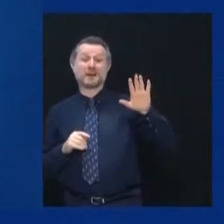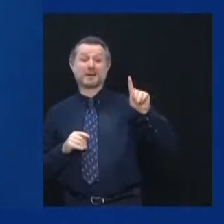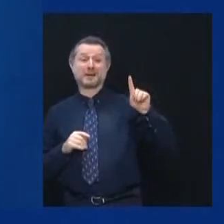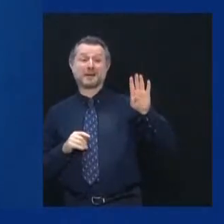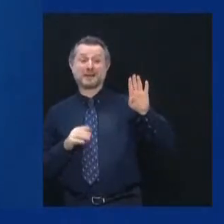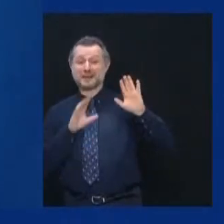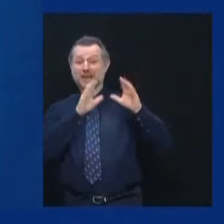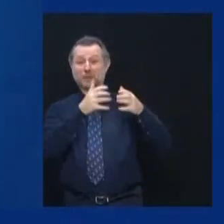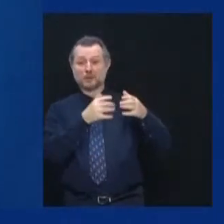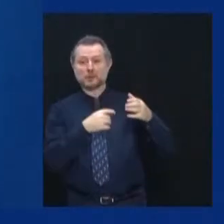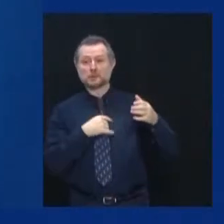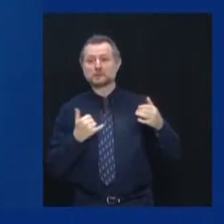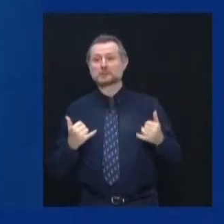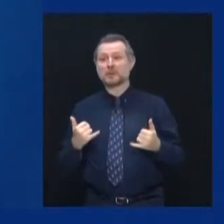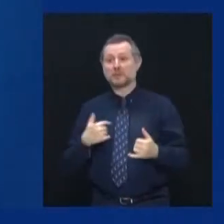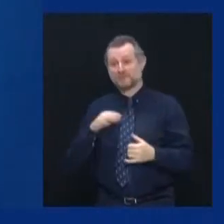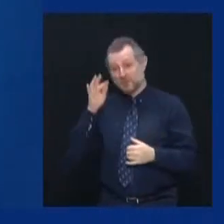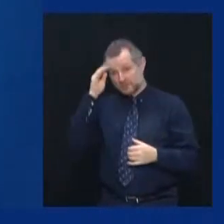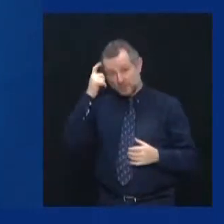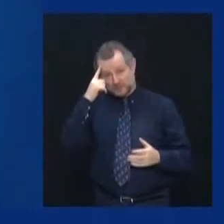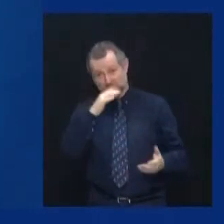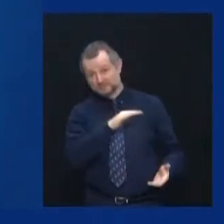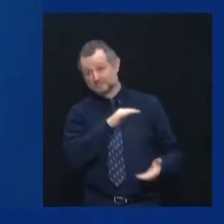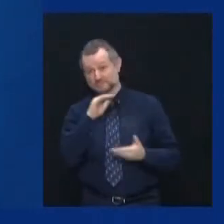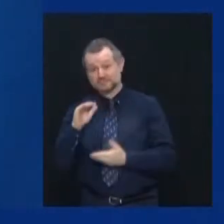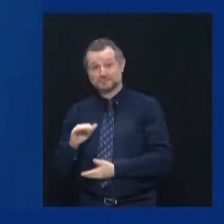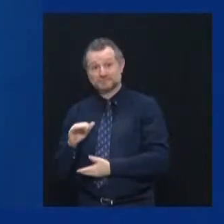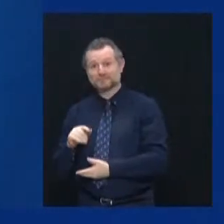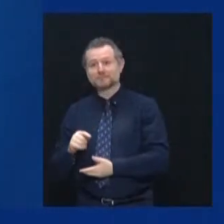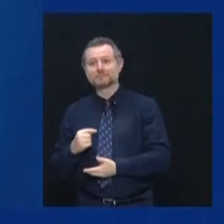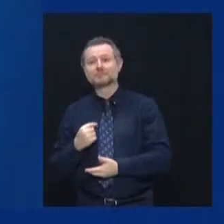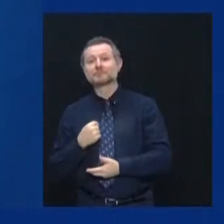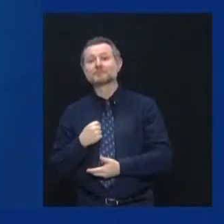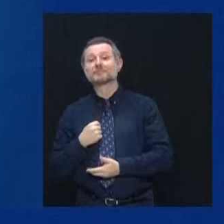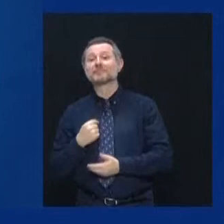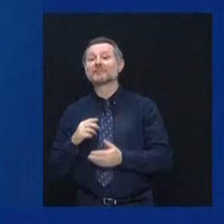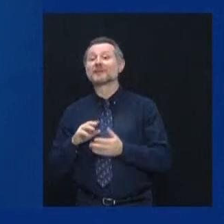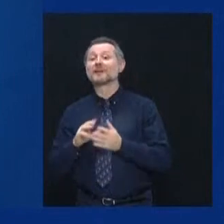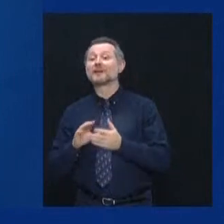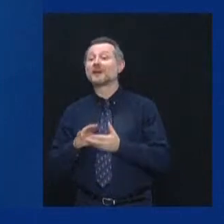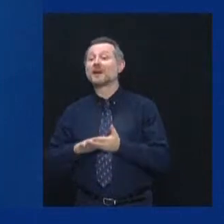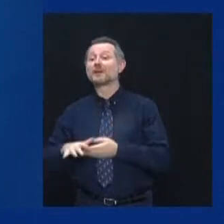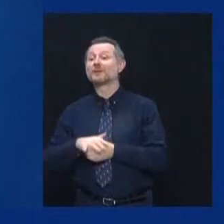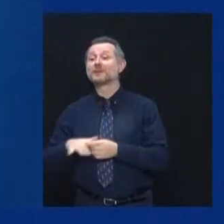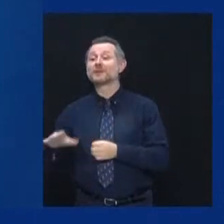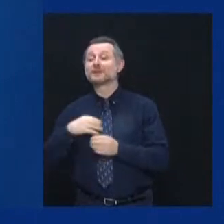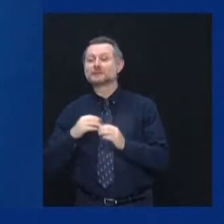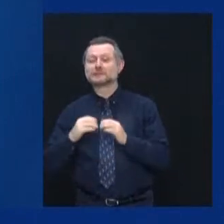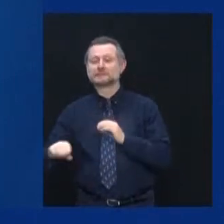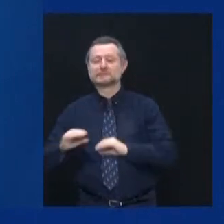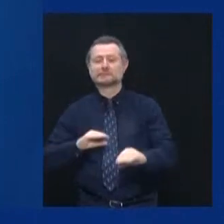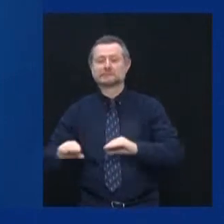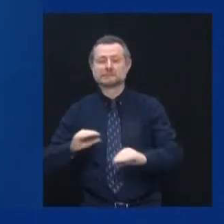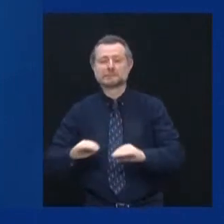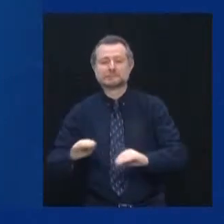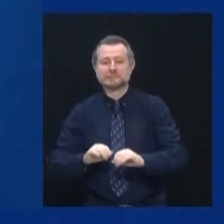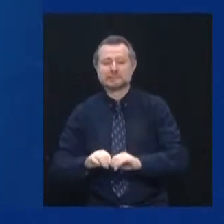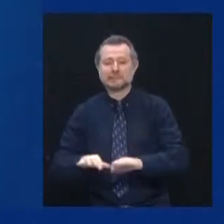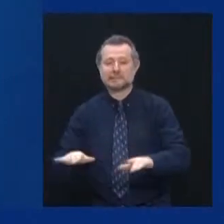Whatever we get, we'll distribute regionally by percentage,